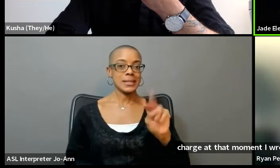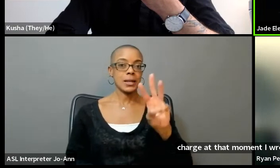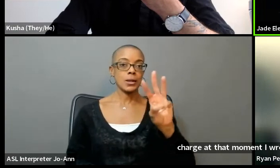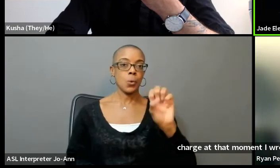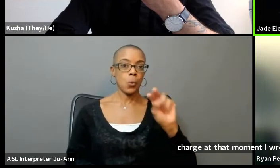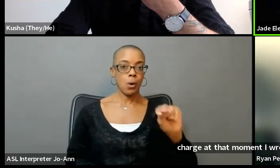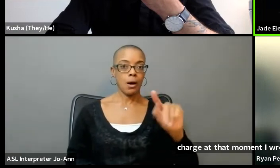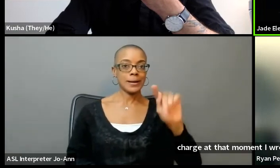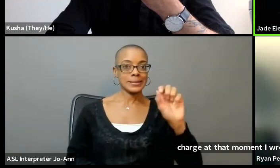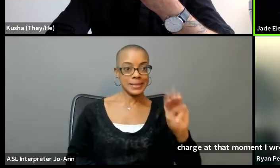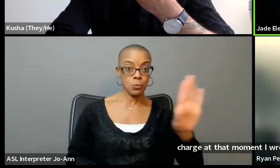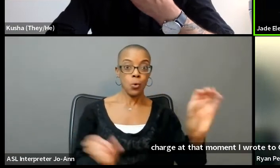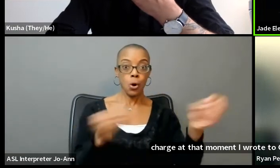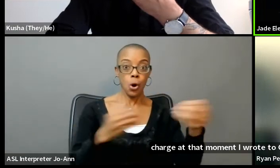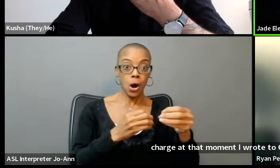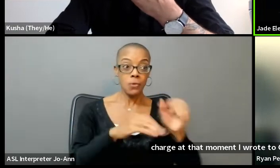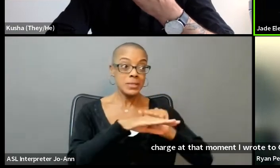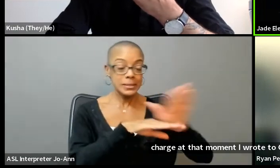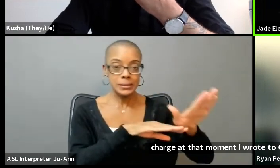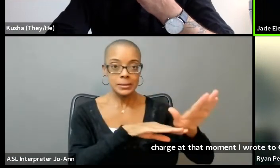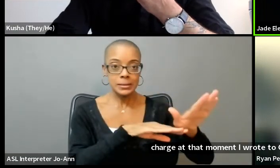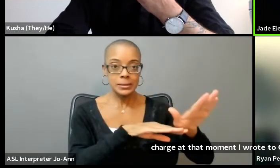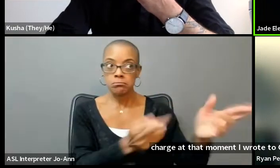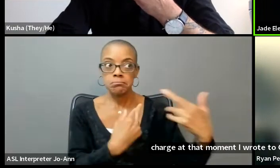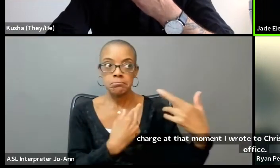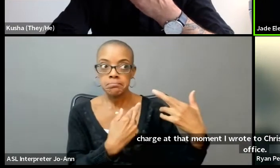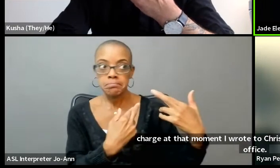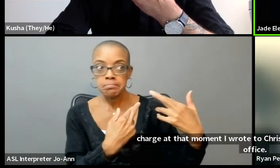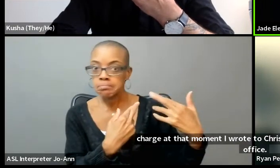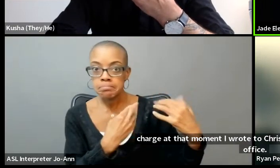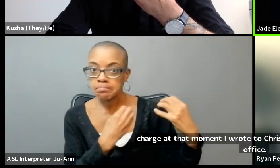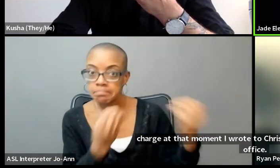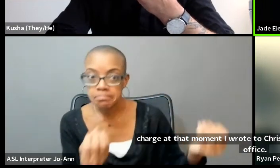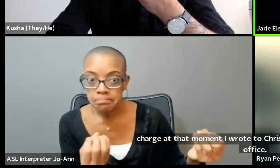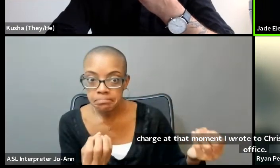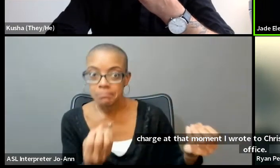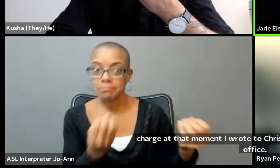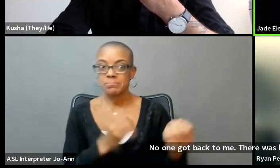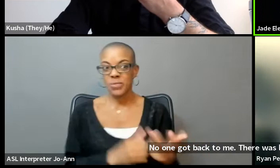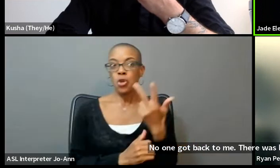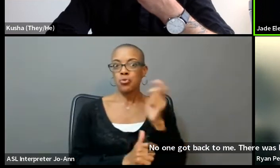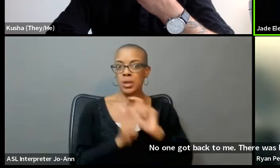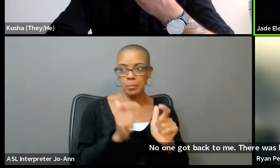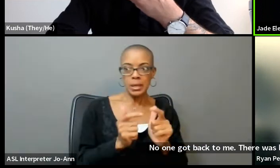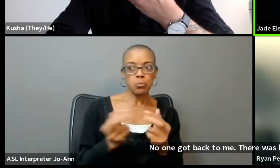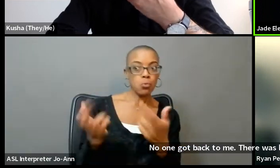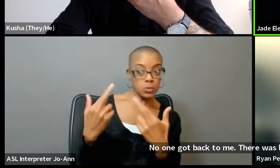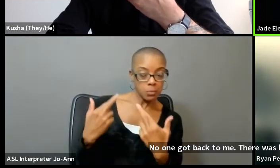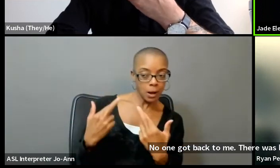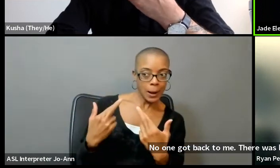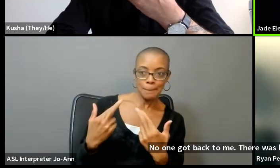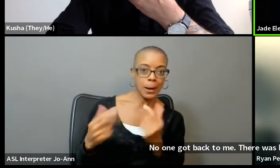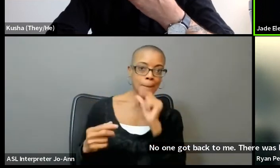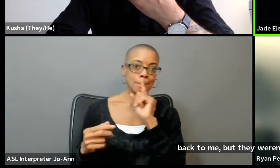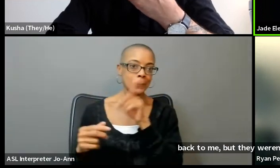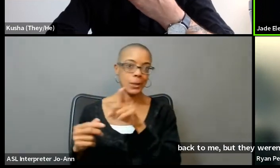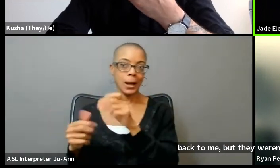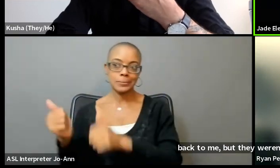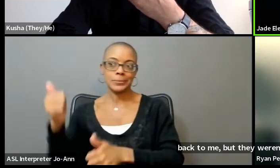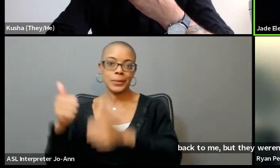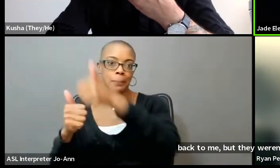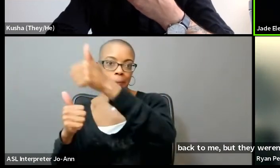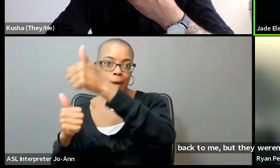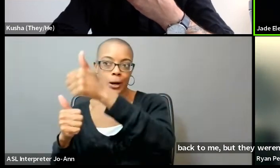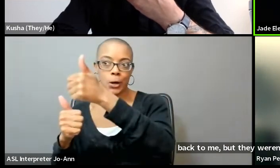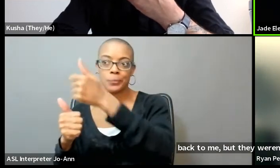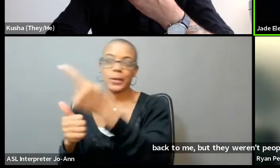office. No one got back to me. There was like 3 people that got back to me, but they weren't people who were in power. They just wanted to be at the